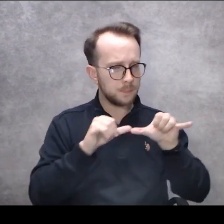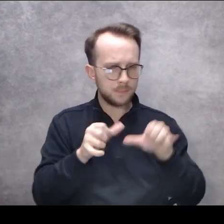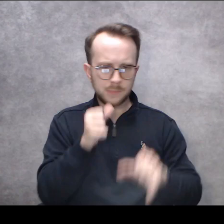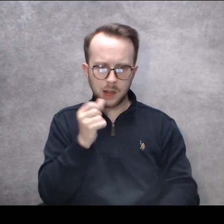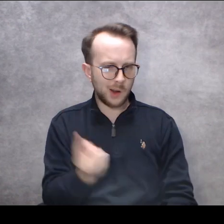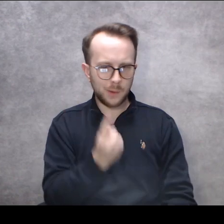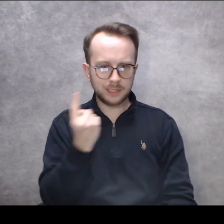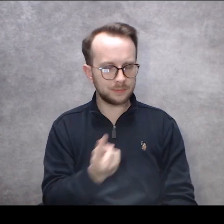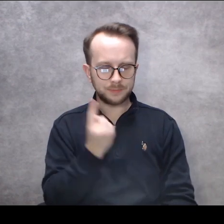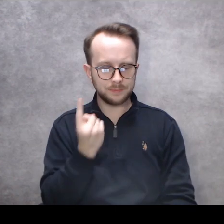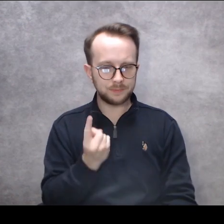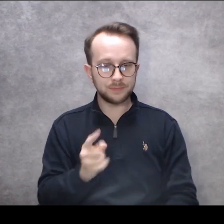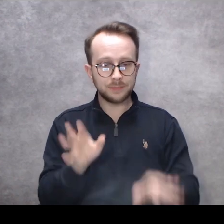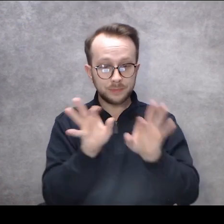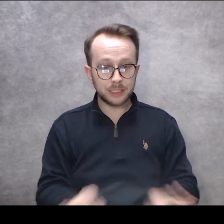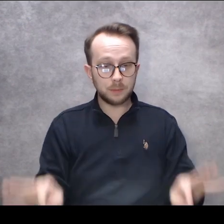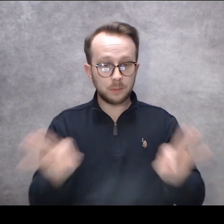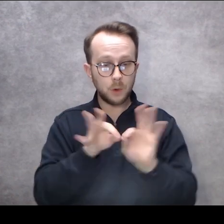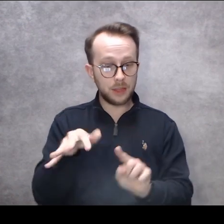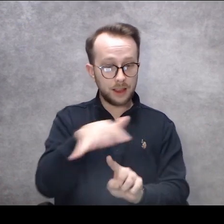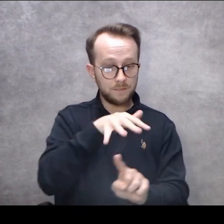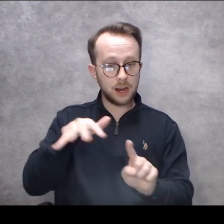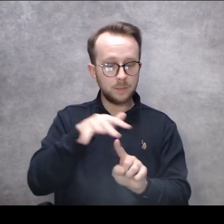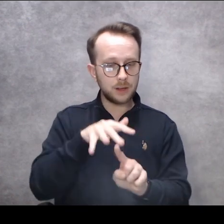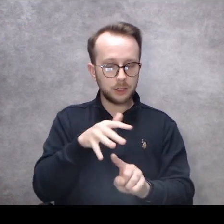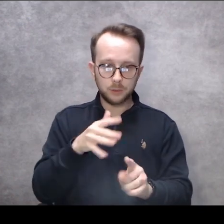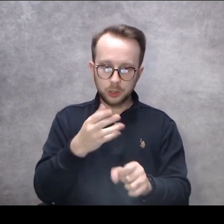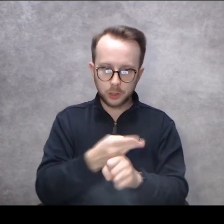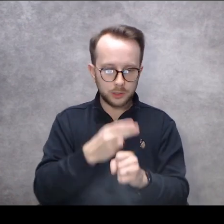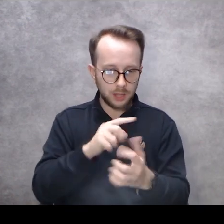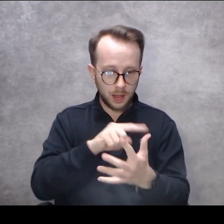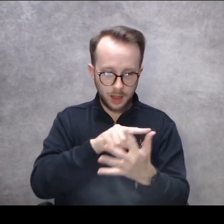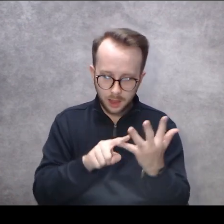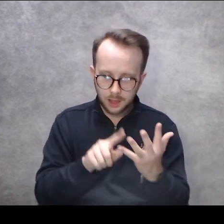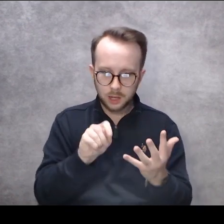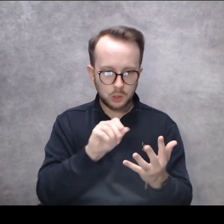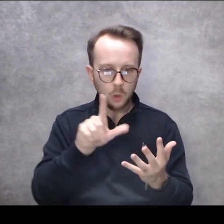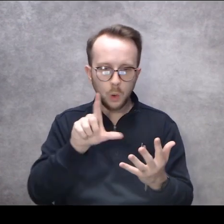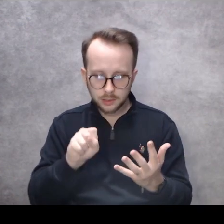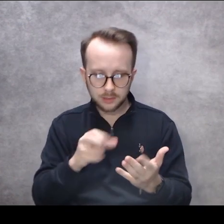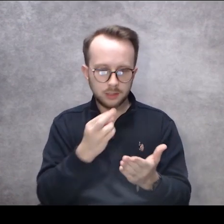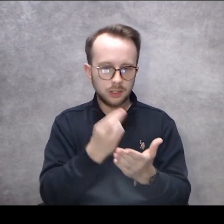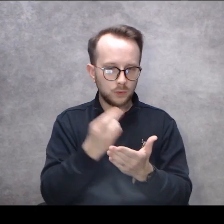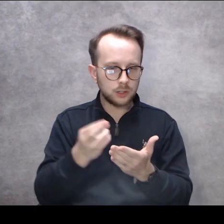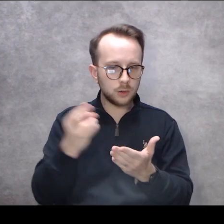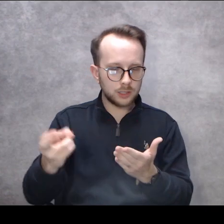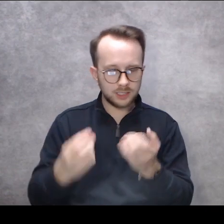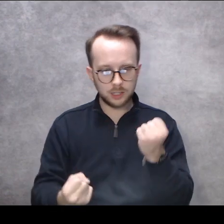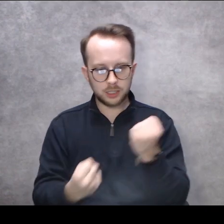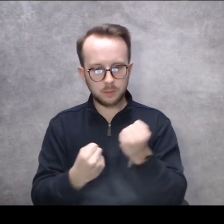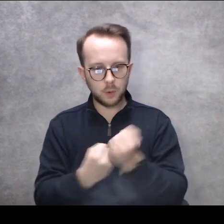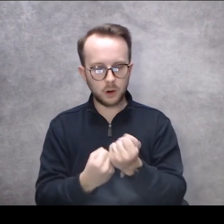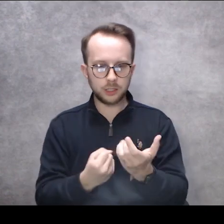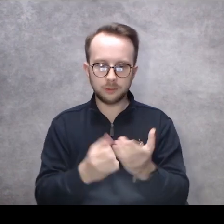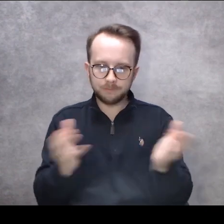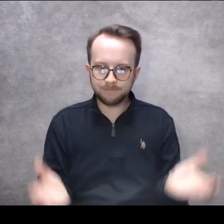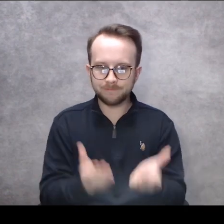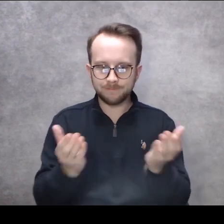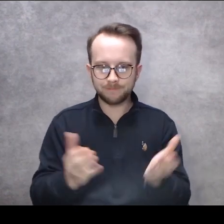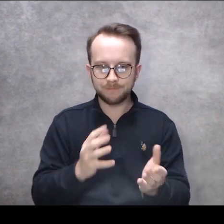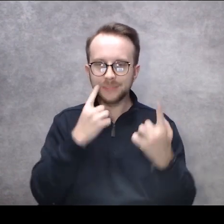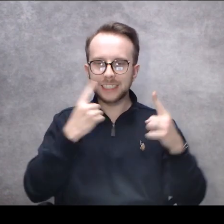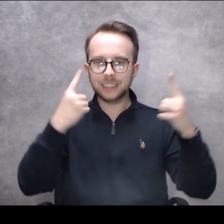It's important for the learning environment to embed a variety of tools, resources, and supports to promote successful